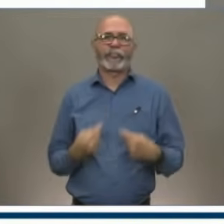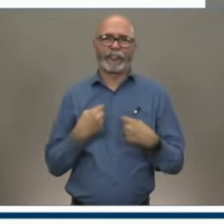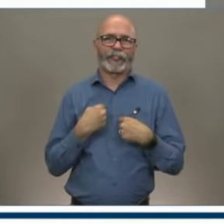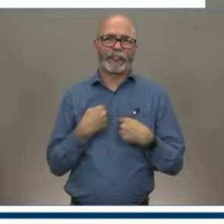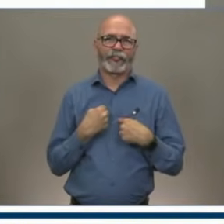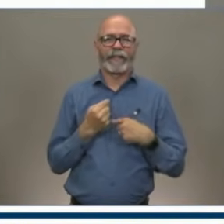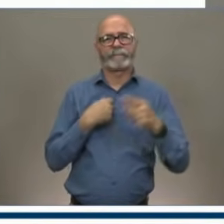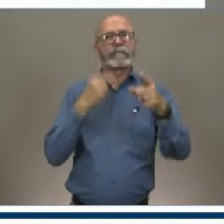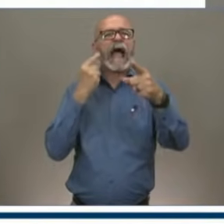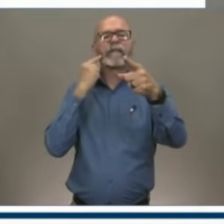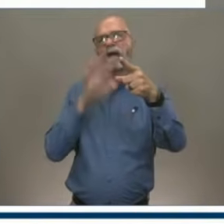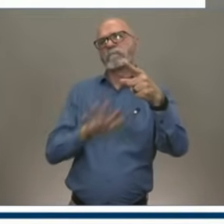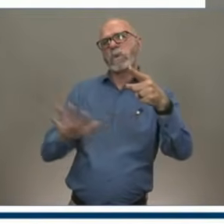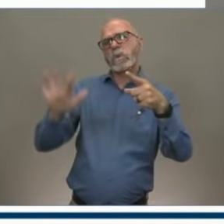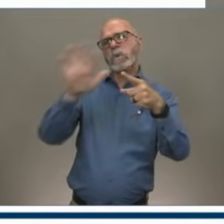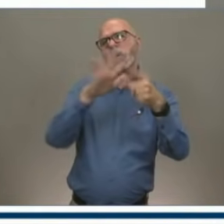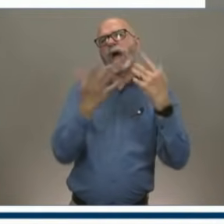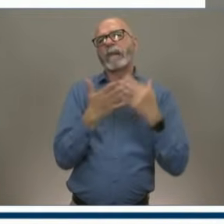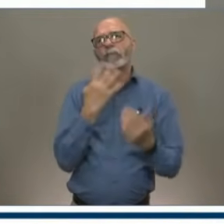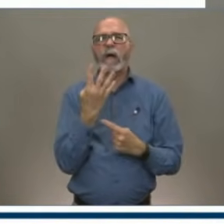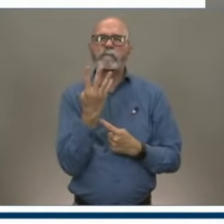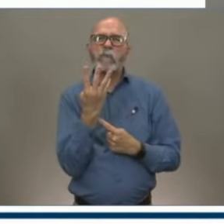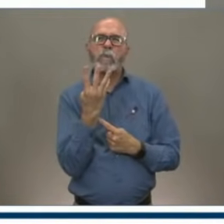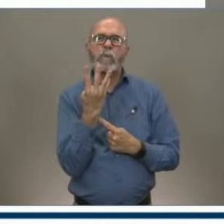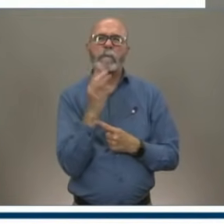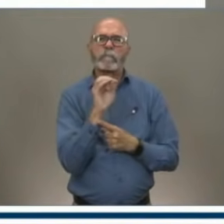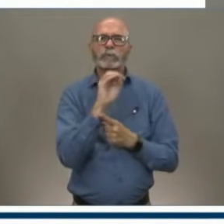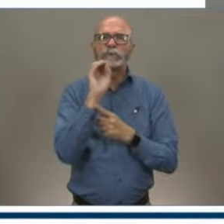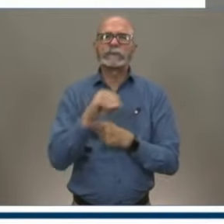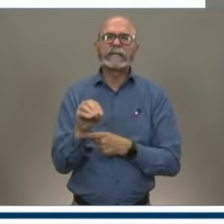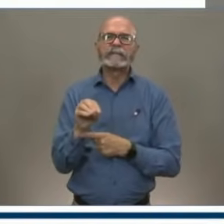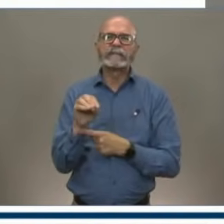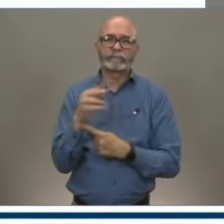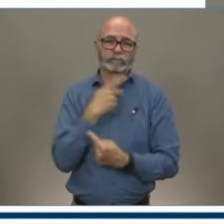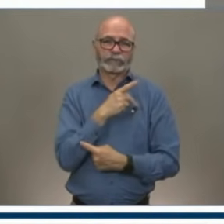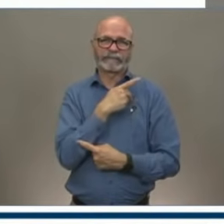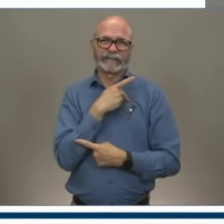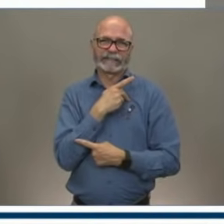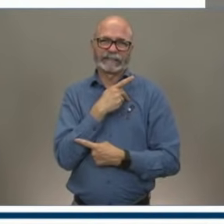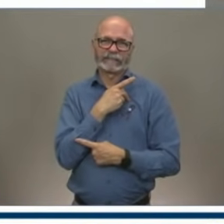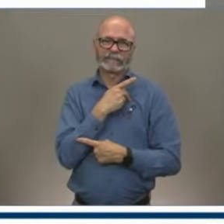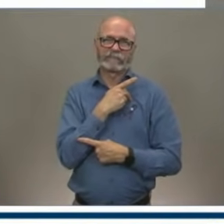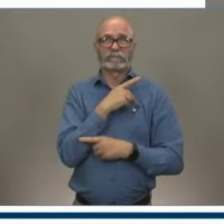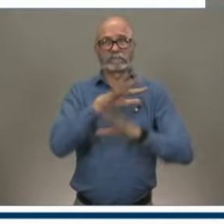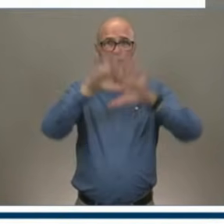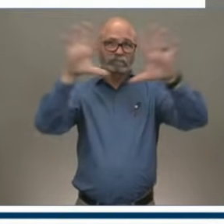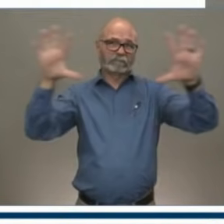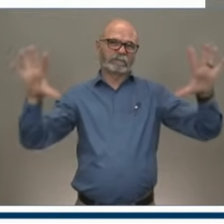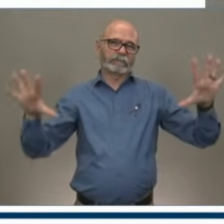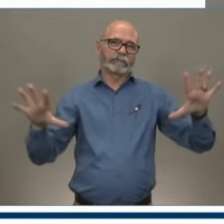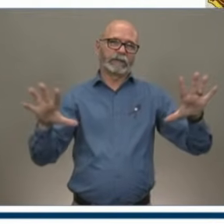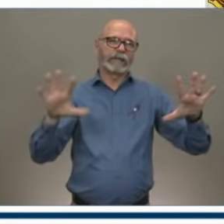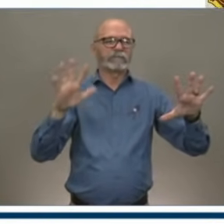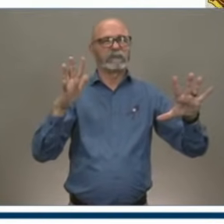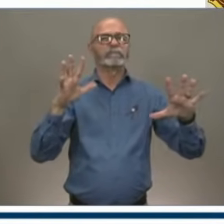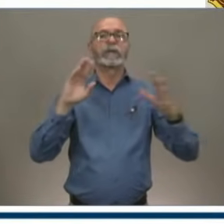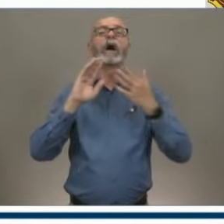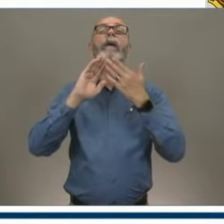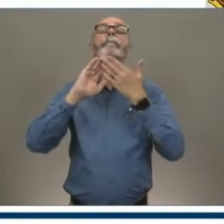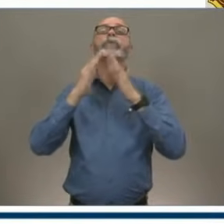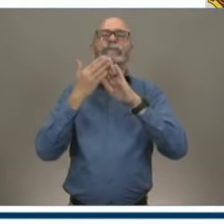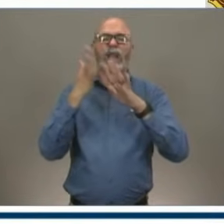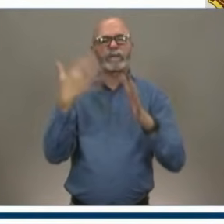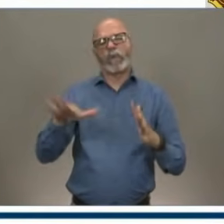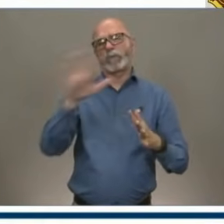cases, and that was provincially. We have to attribute to community spread. Next, we'll go to